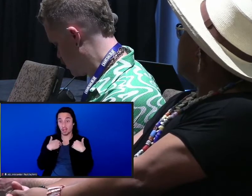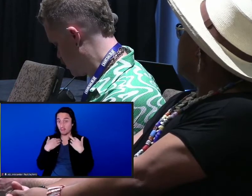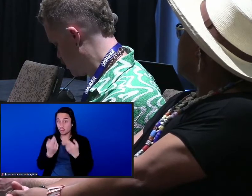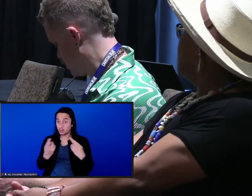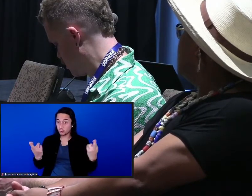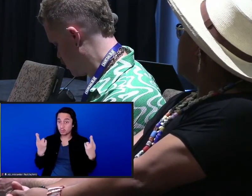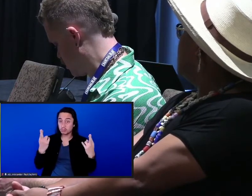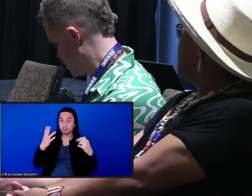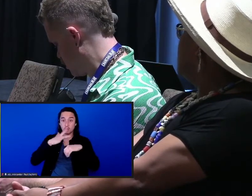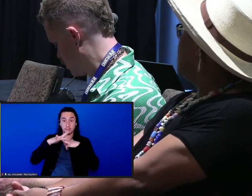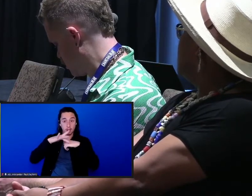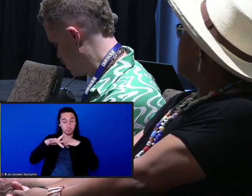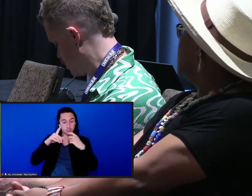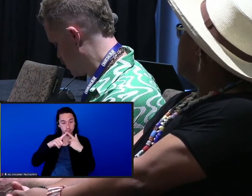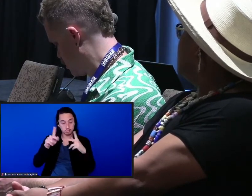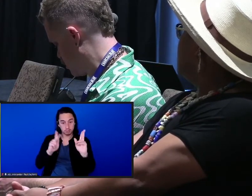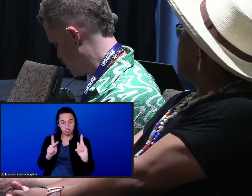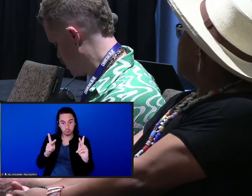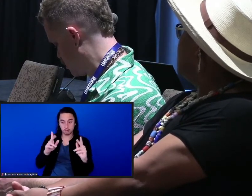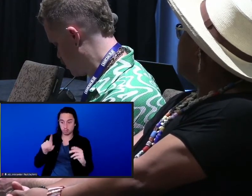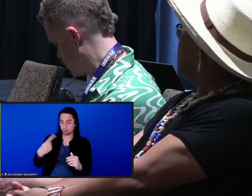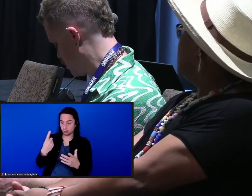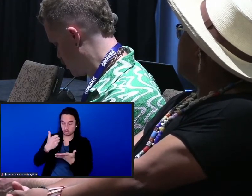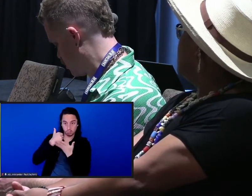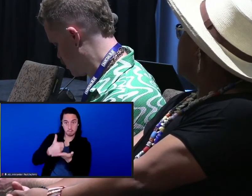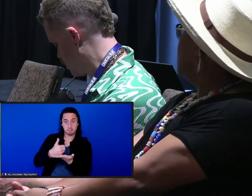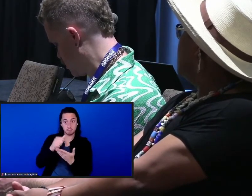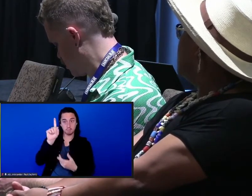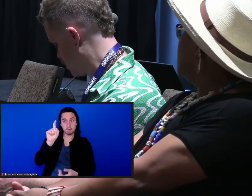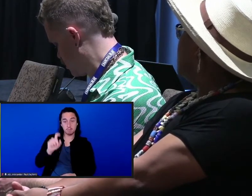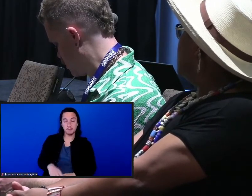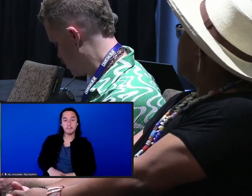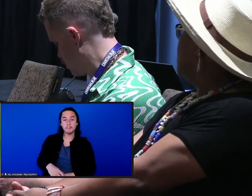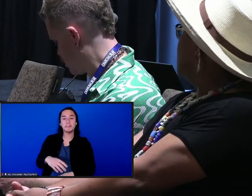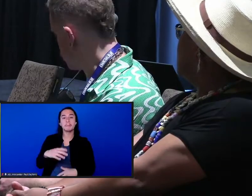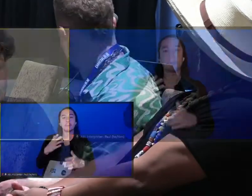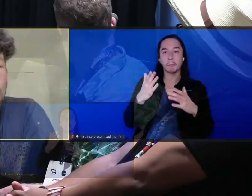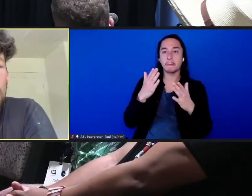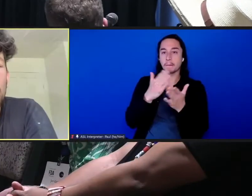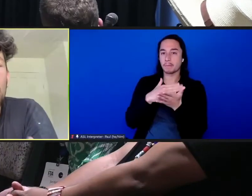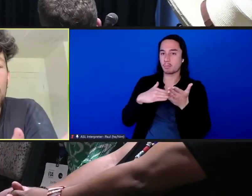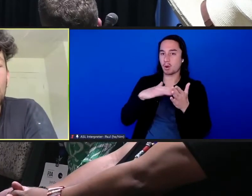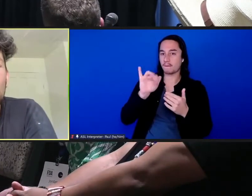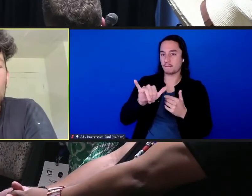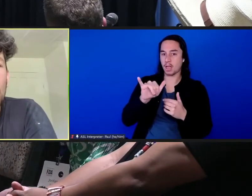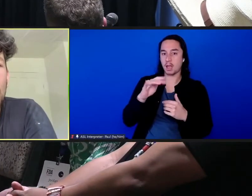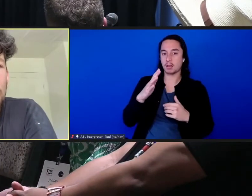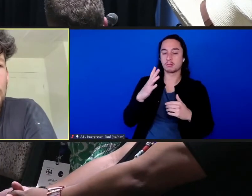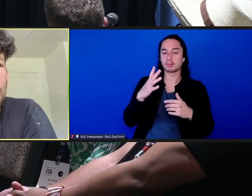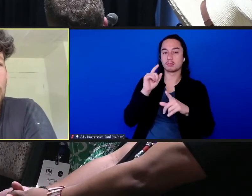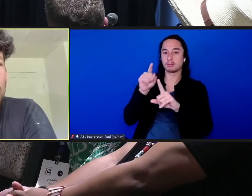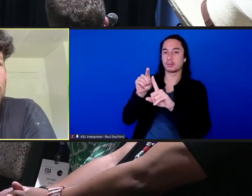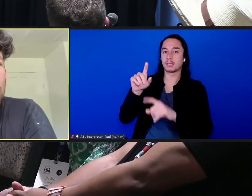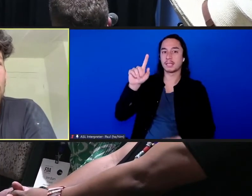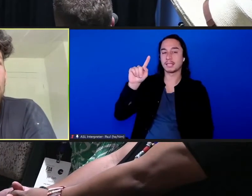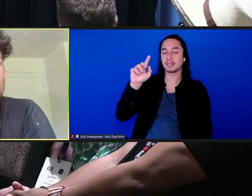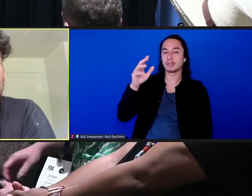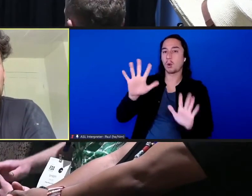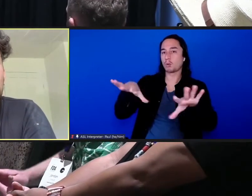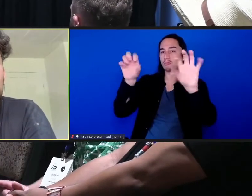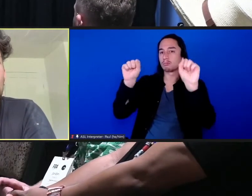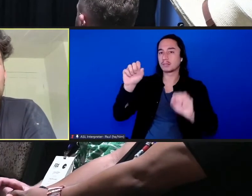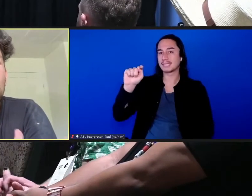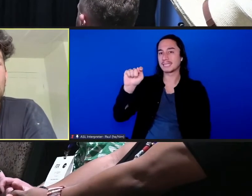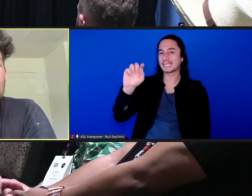is there resources that we can make available to people that just help this? And a part of that was holding TCG conferences